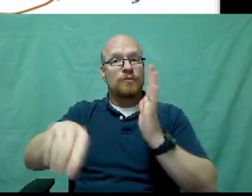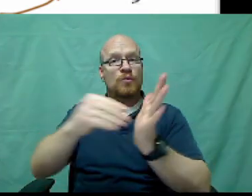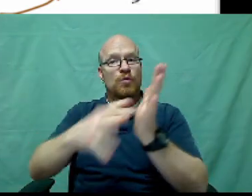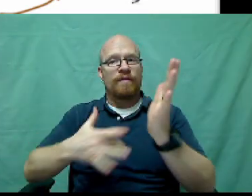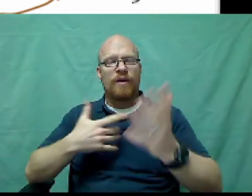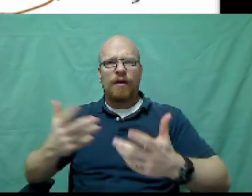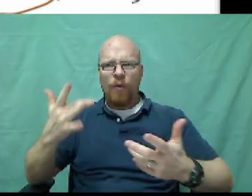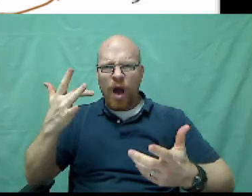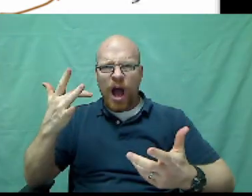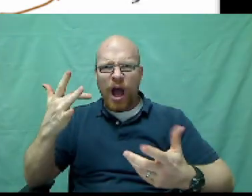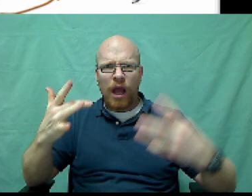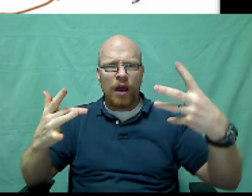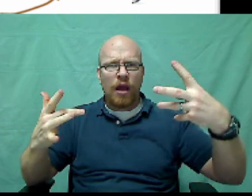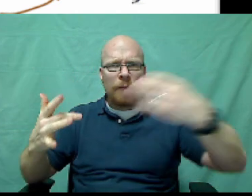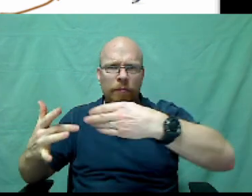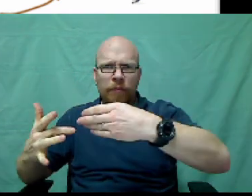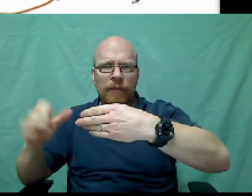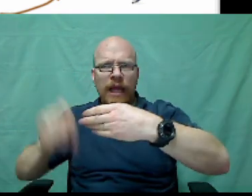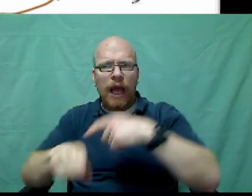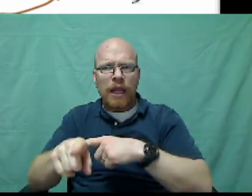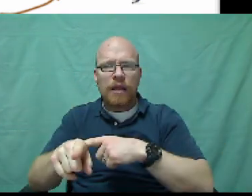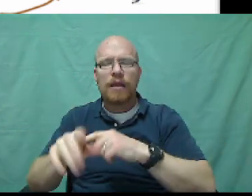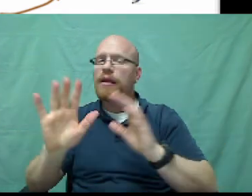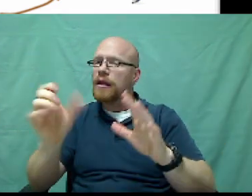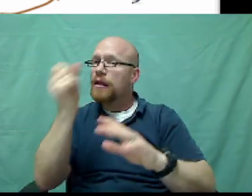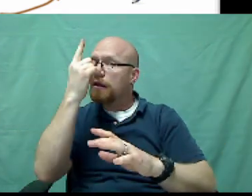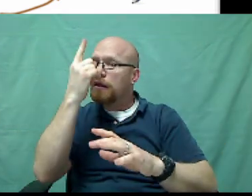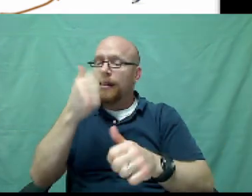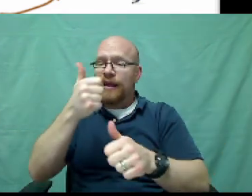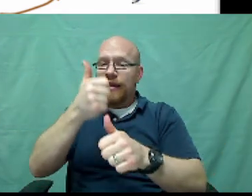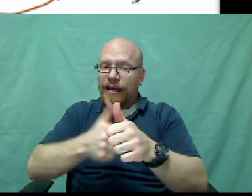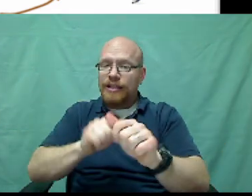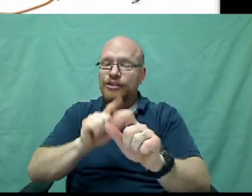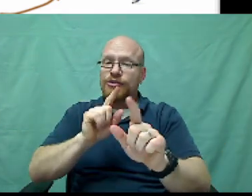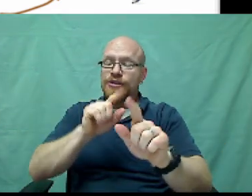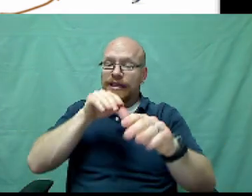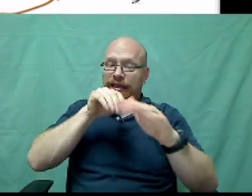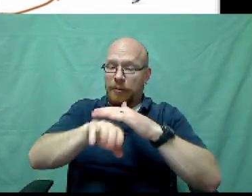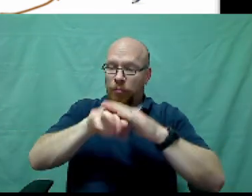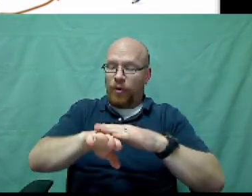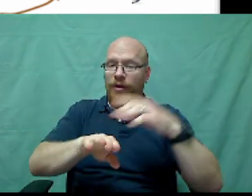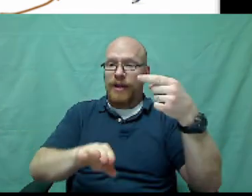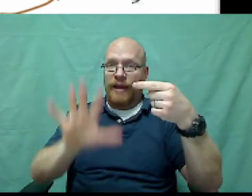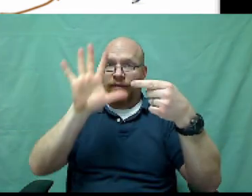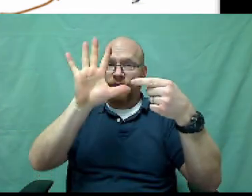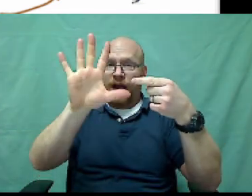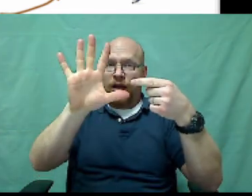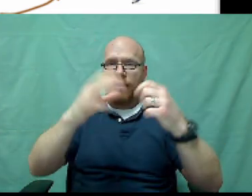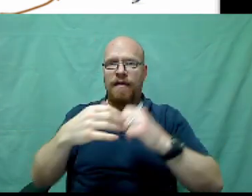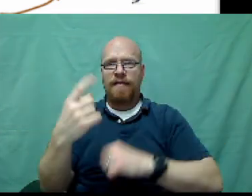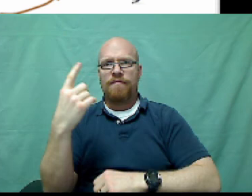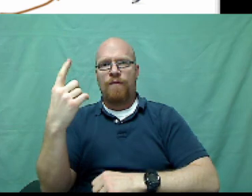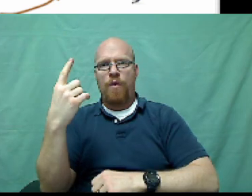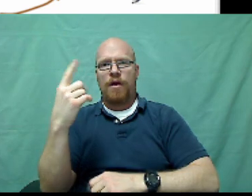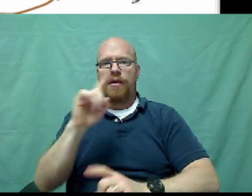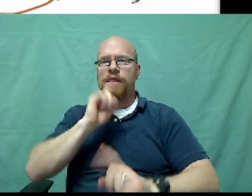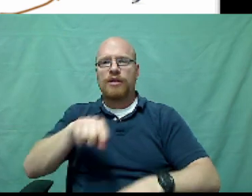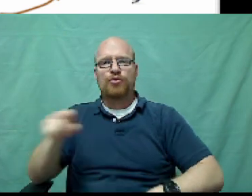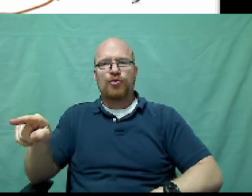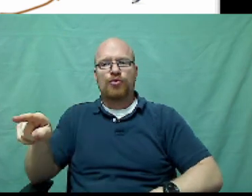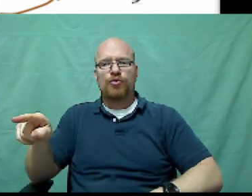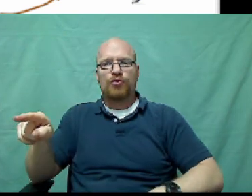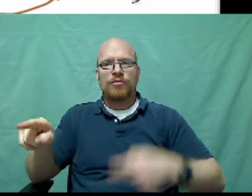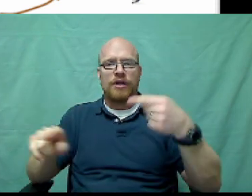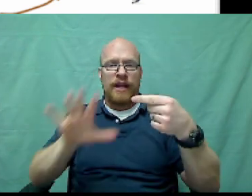So sometimes feel like, oh, we have all these inputs going to one answer. It's okay, but each input has one